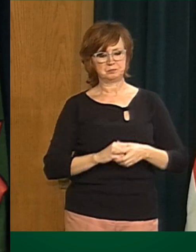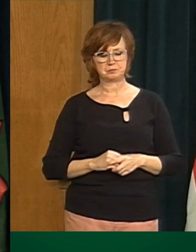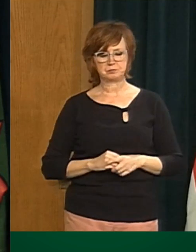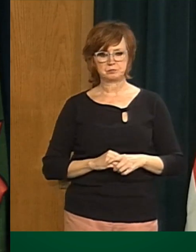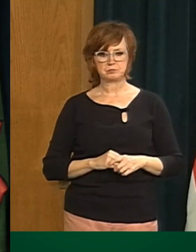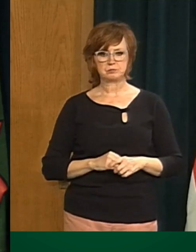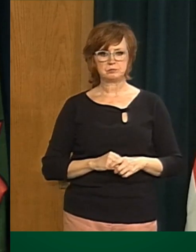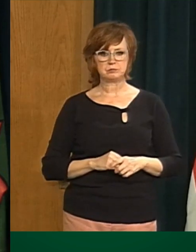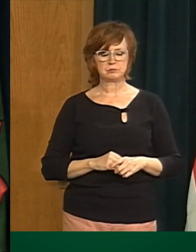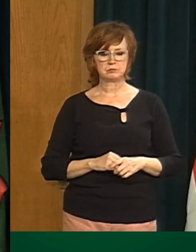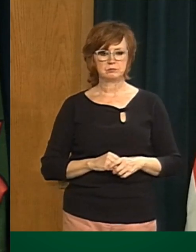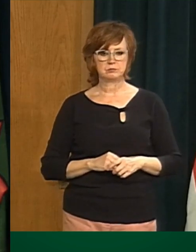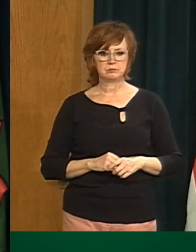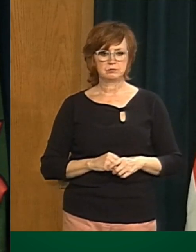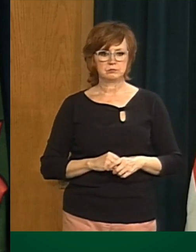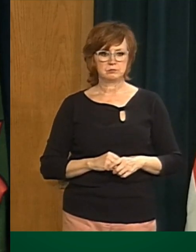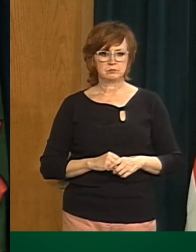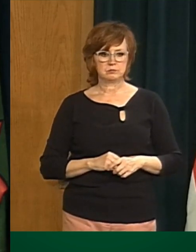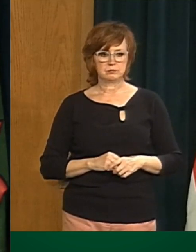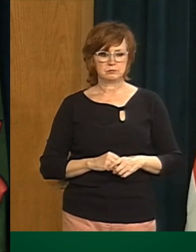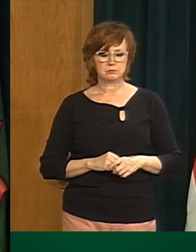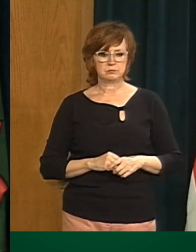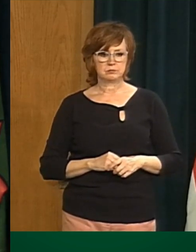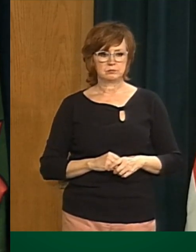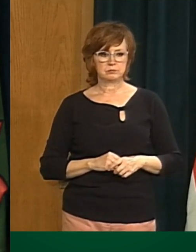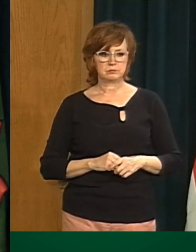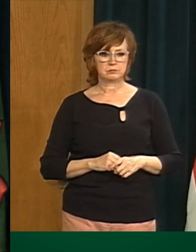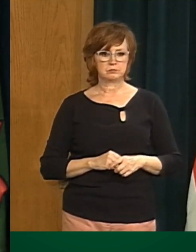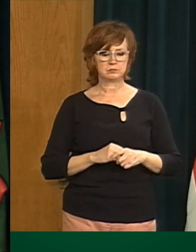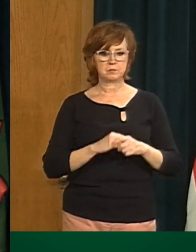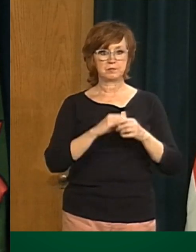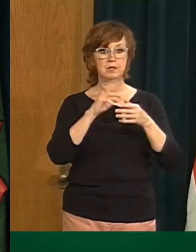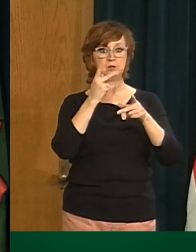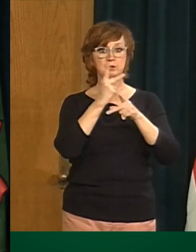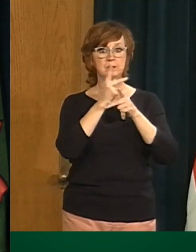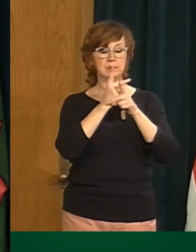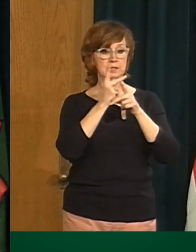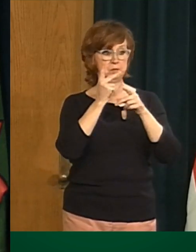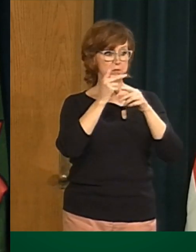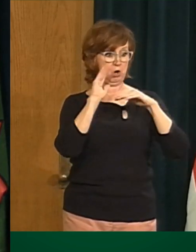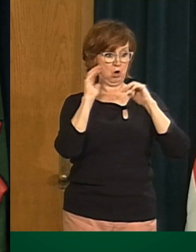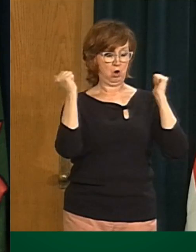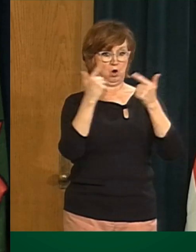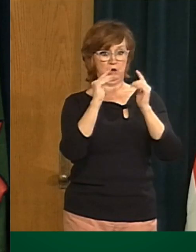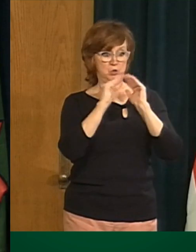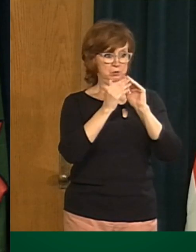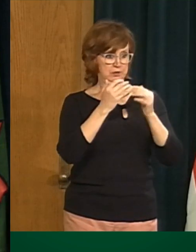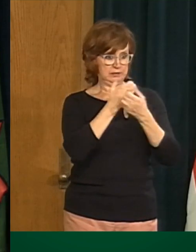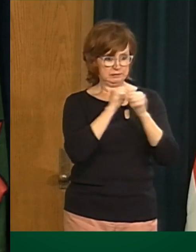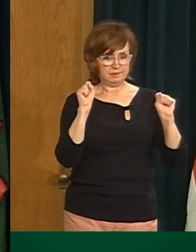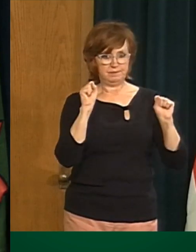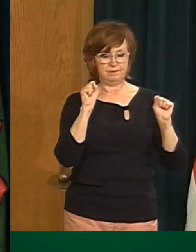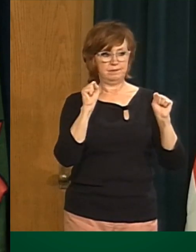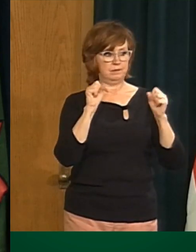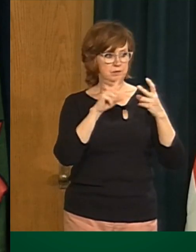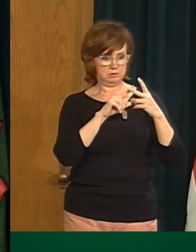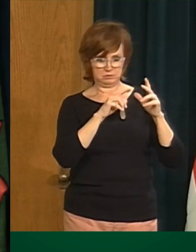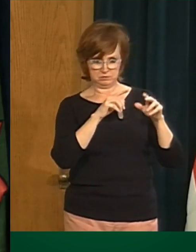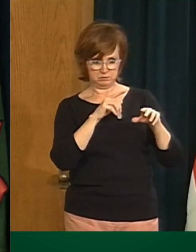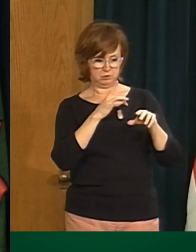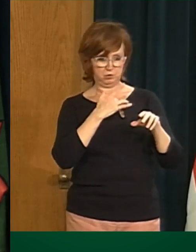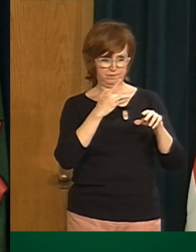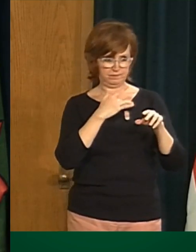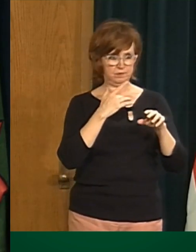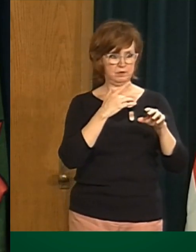in communities right across Saskatchewan. So I don't agree with the fact that we should just open up our